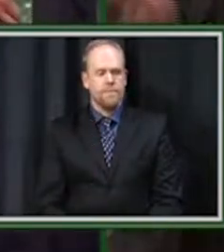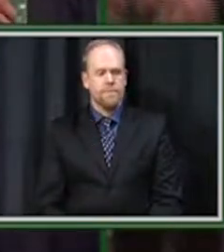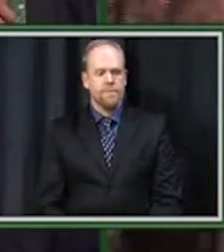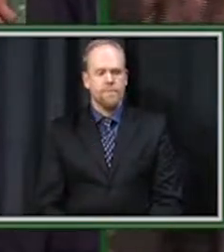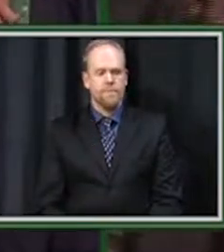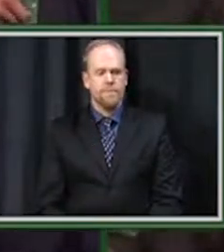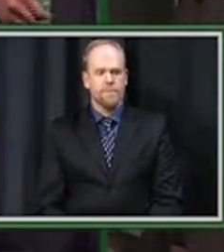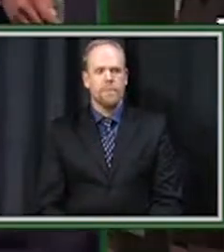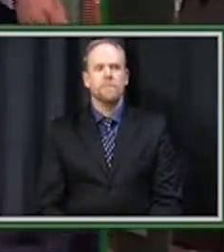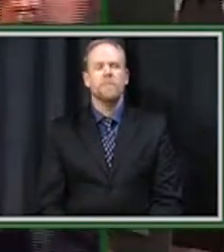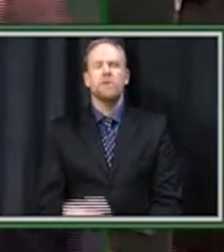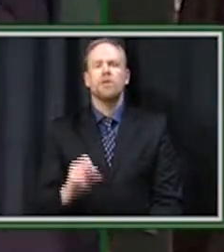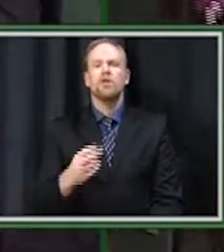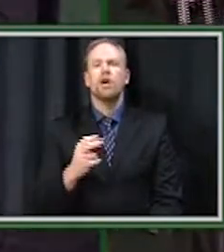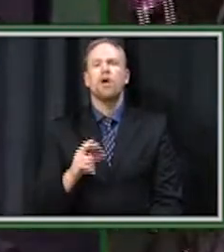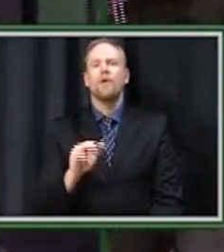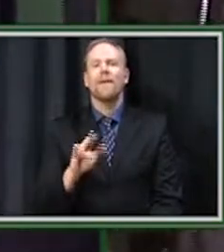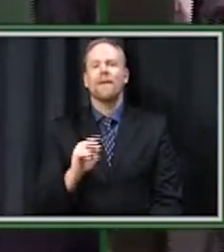Shireen Dada.